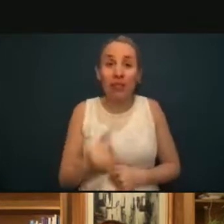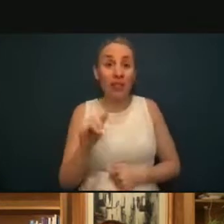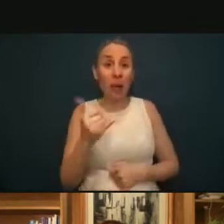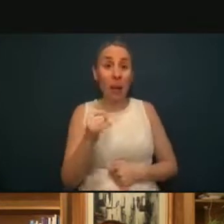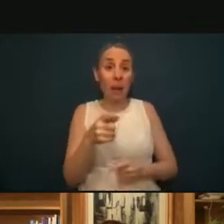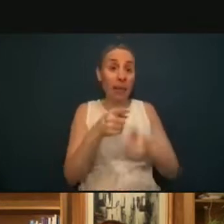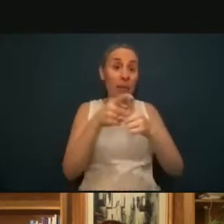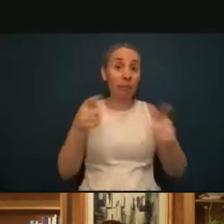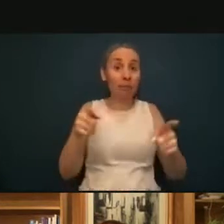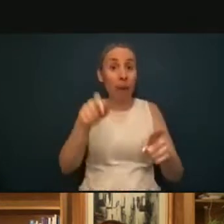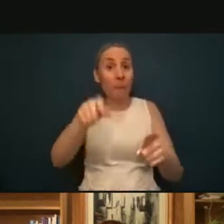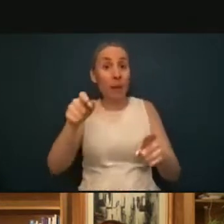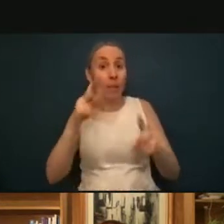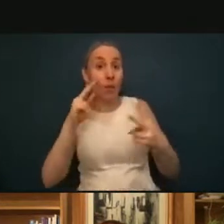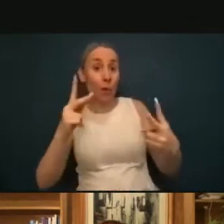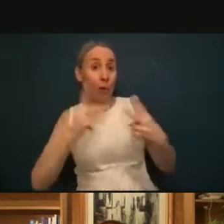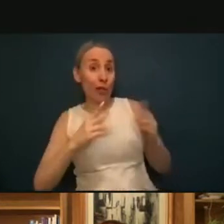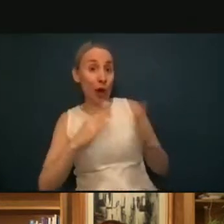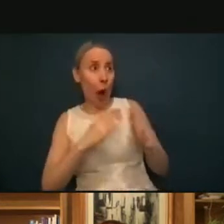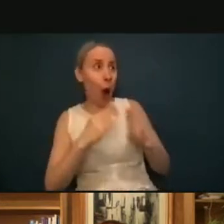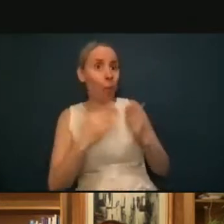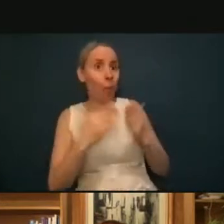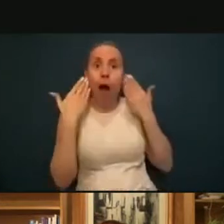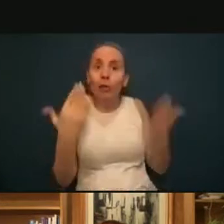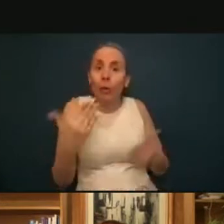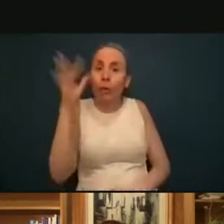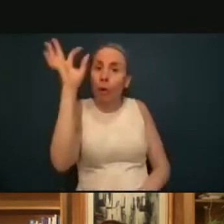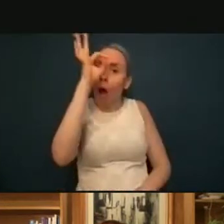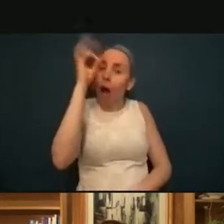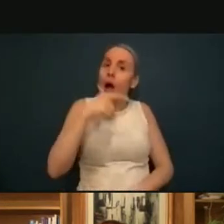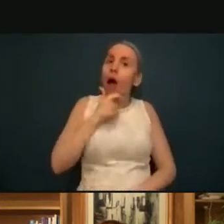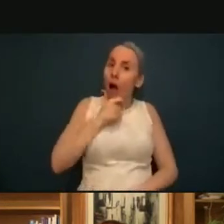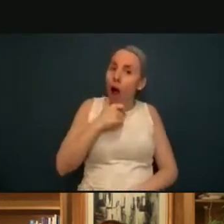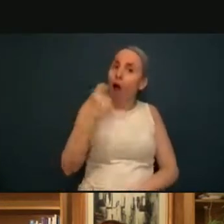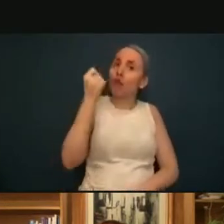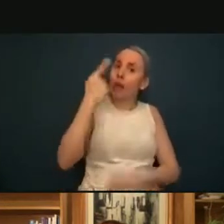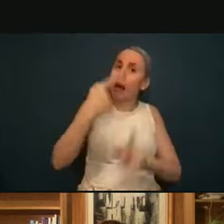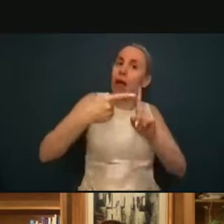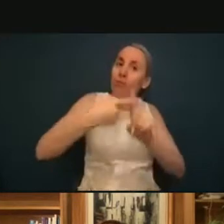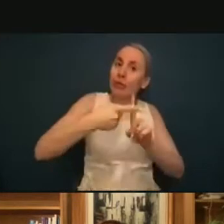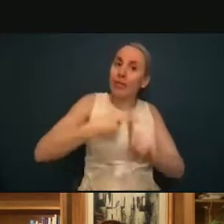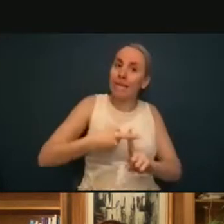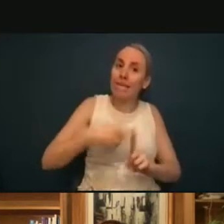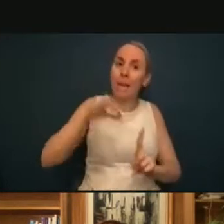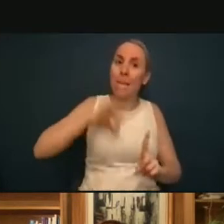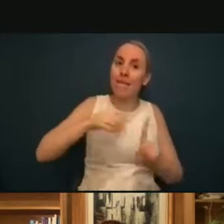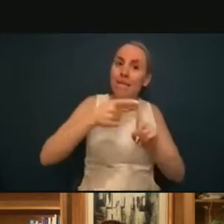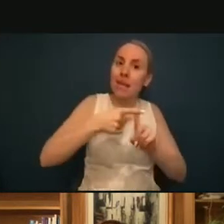aware of? And I'd like to pose that question first to Joe.